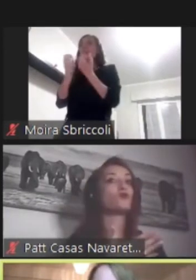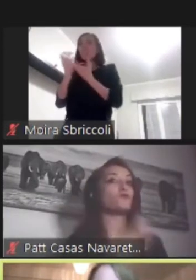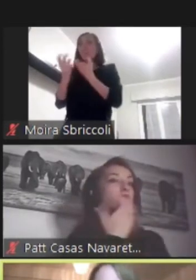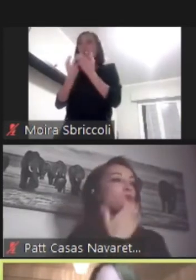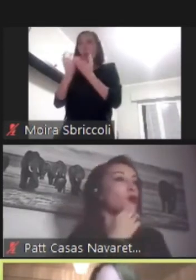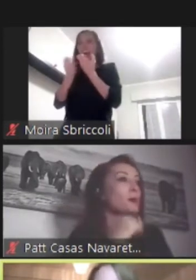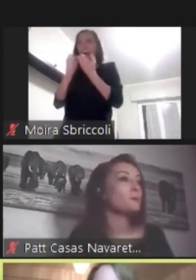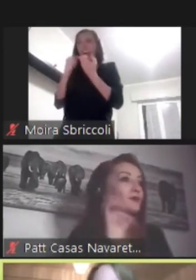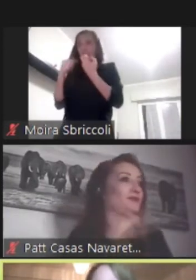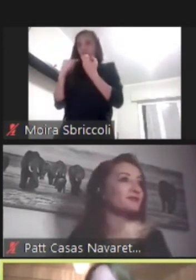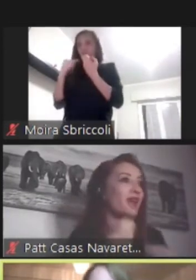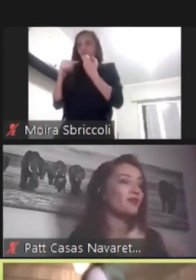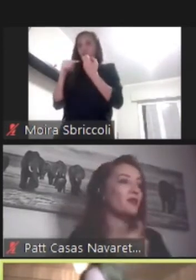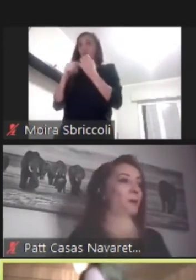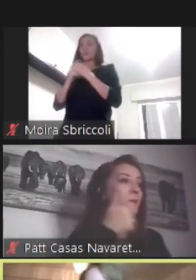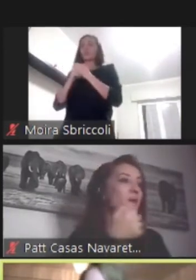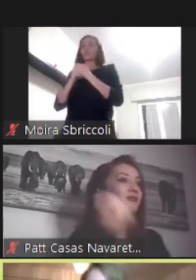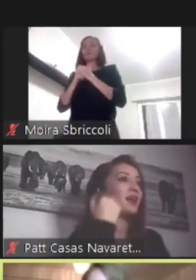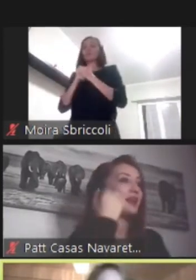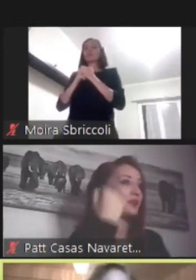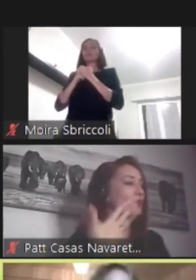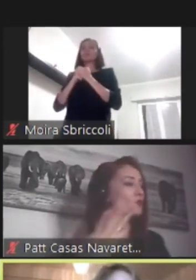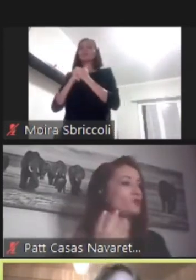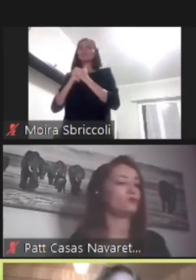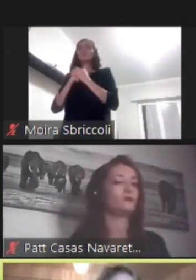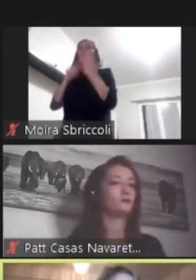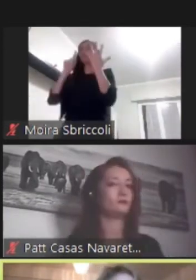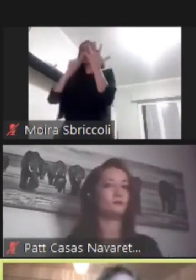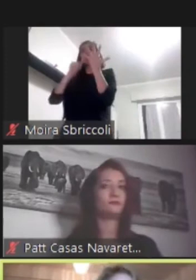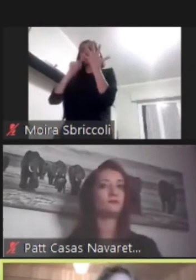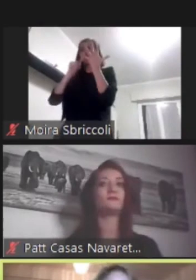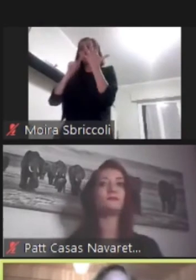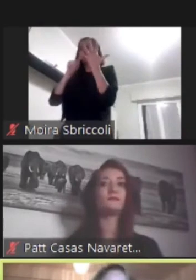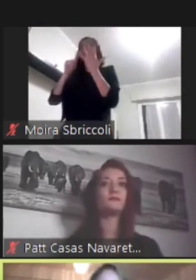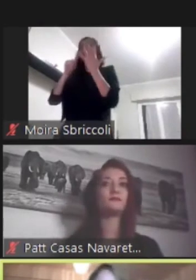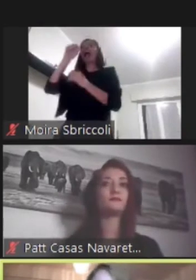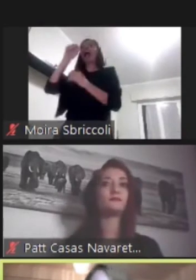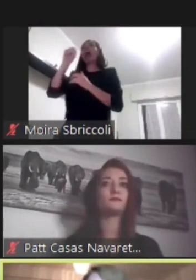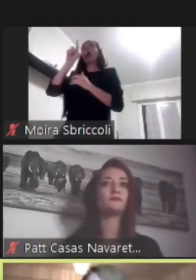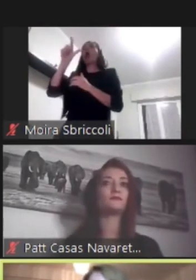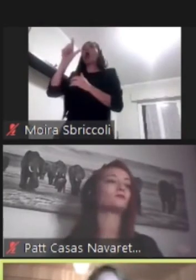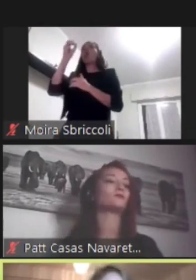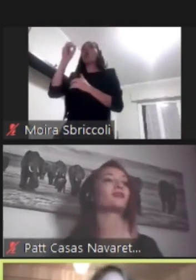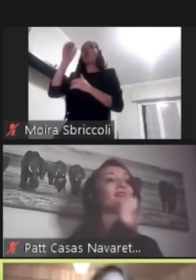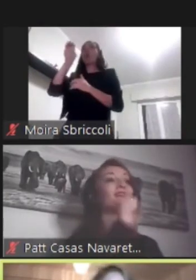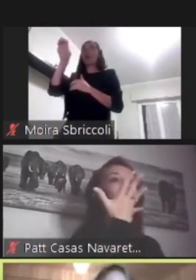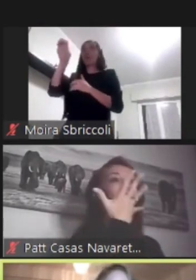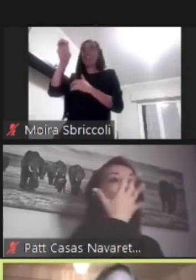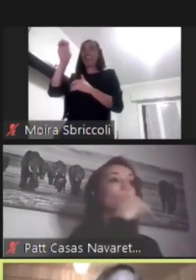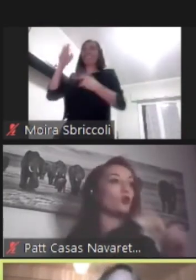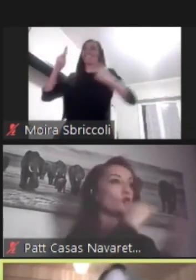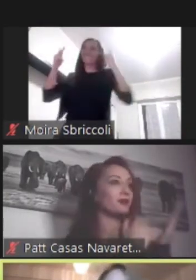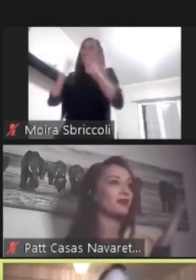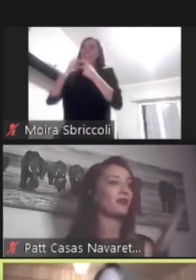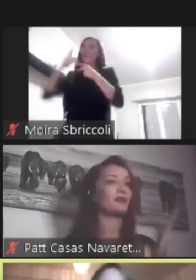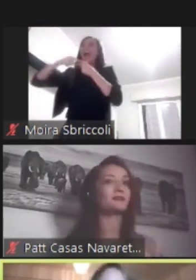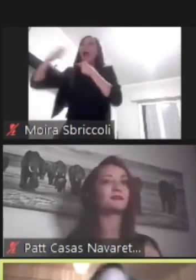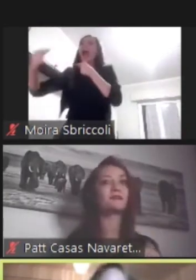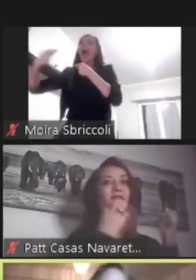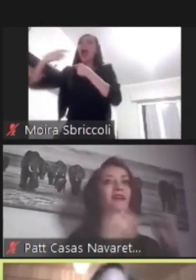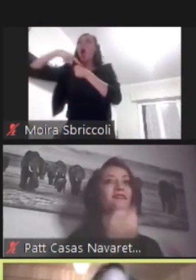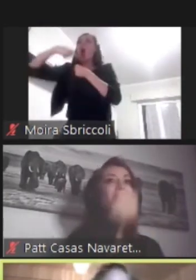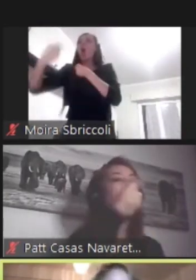So ingredient number 5 is aloe vera. So aloe vera has been known